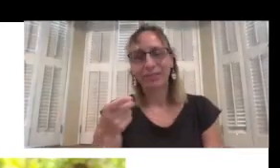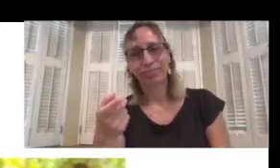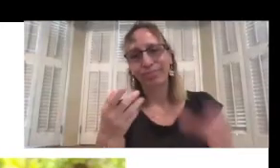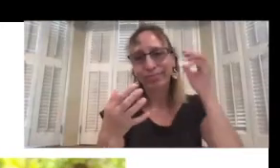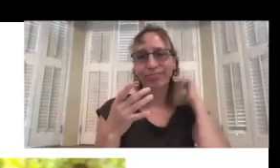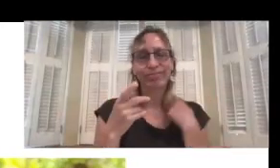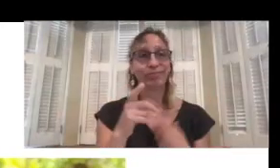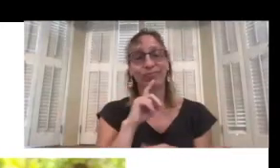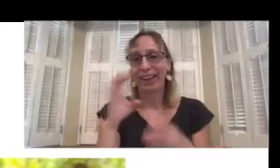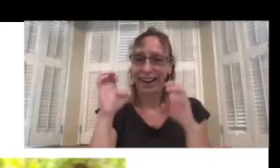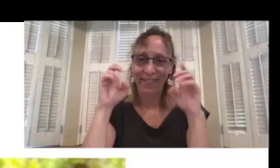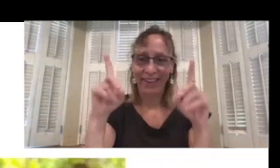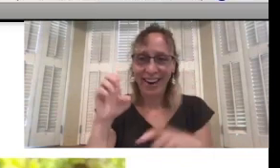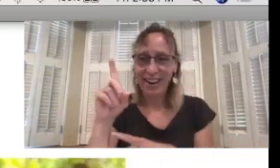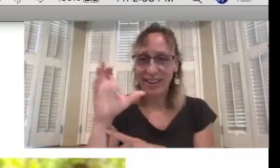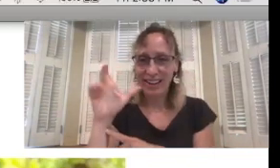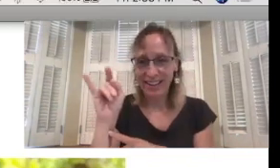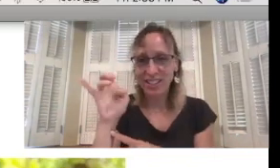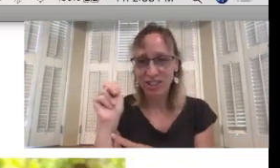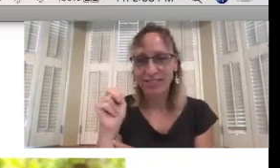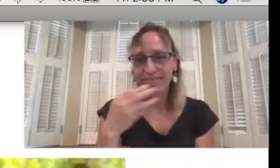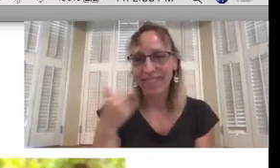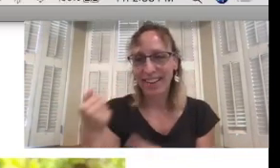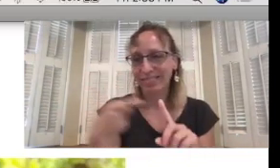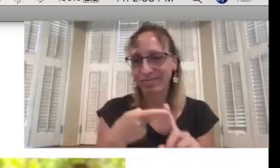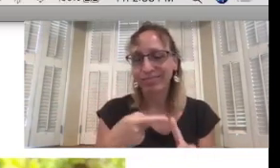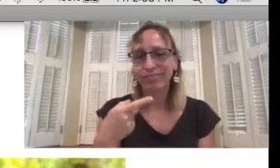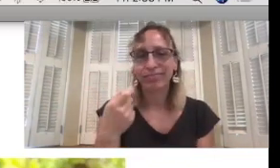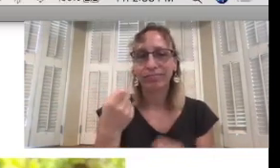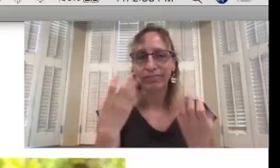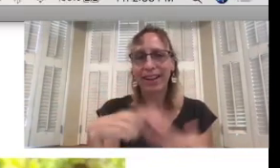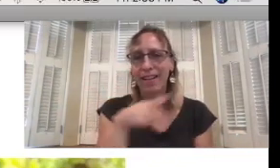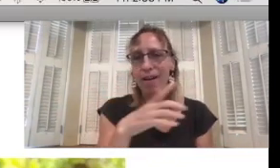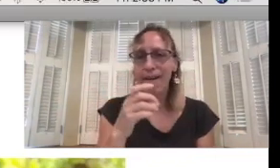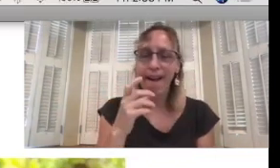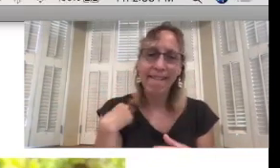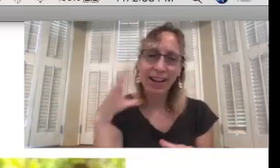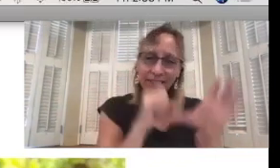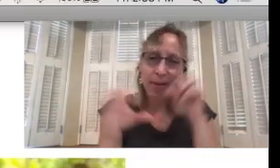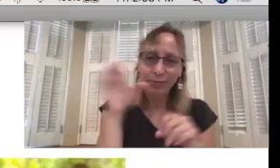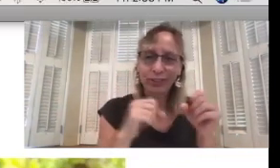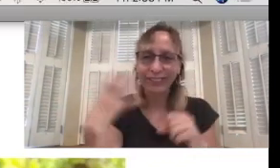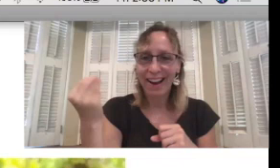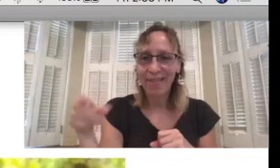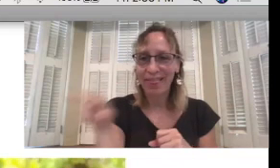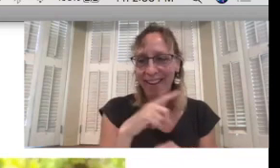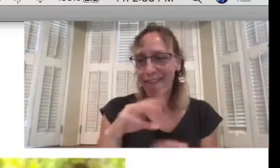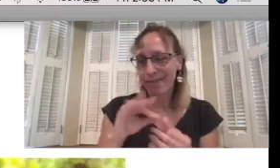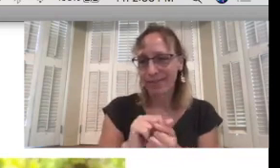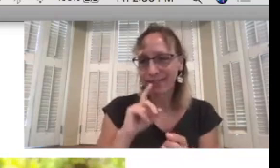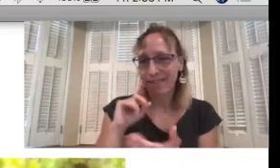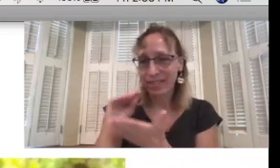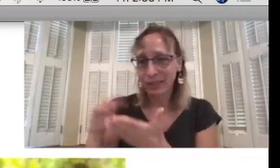All right, this is Dr. Herzig. Really, you know, in terms of education,